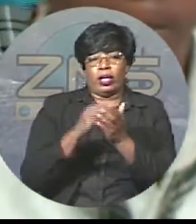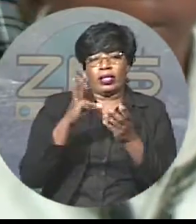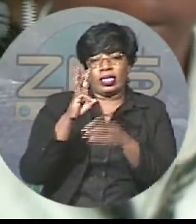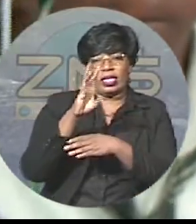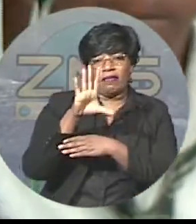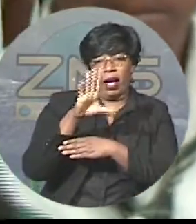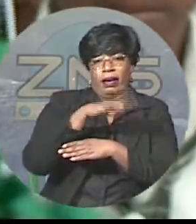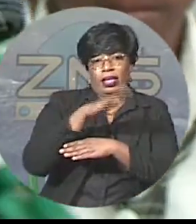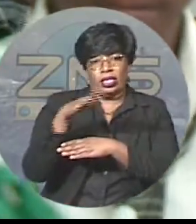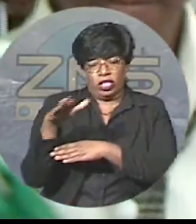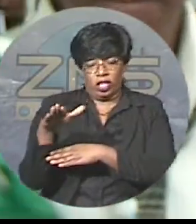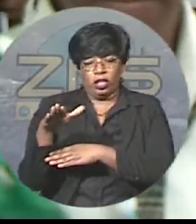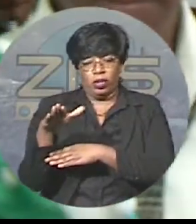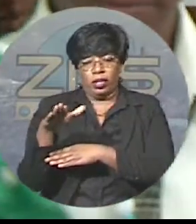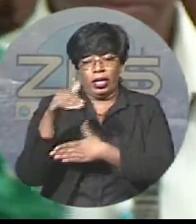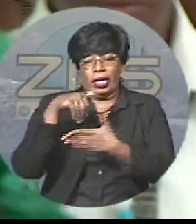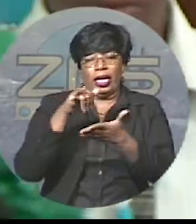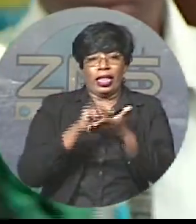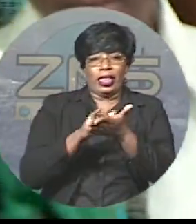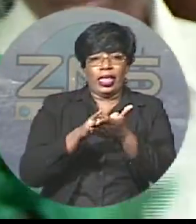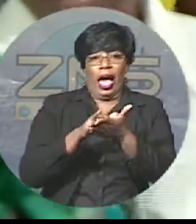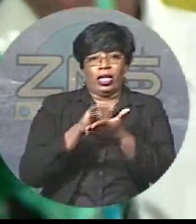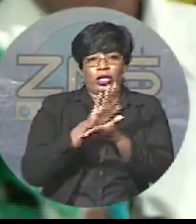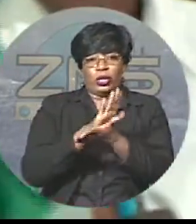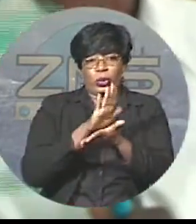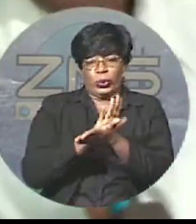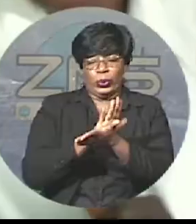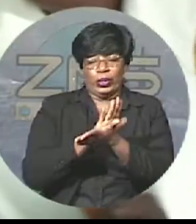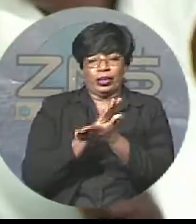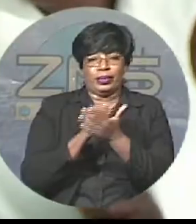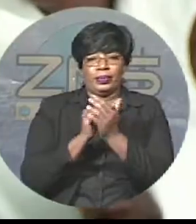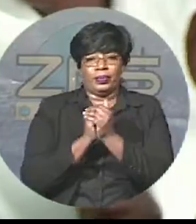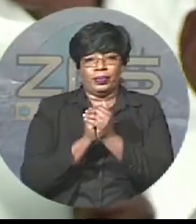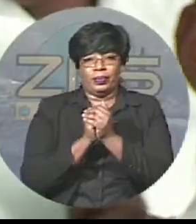children are enrolled at Uthel Rogers Primary School. Carla Palmer, ZNS Network News.